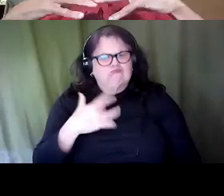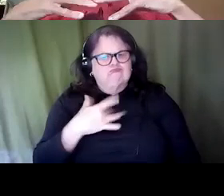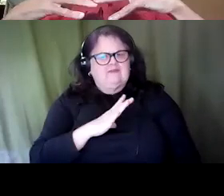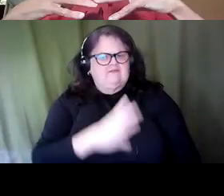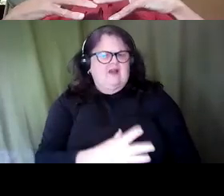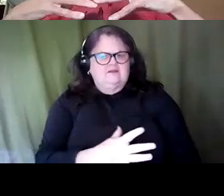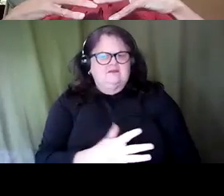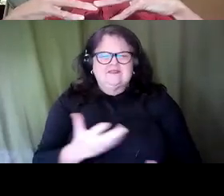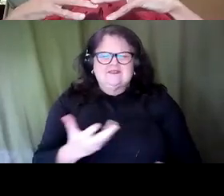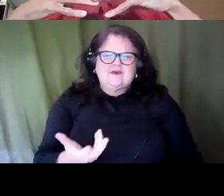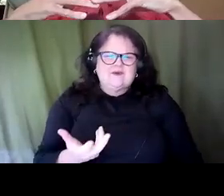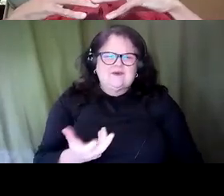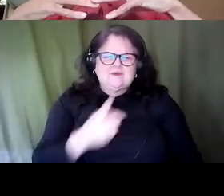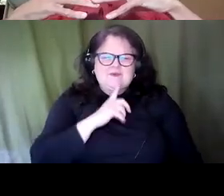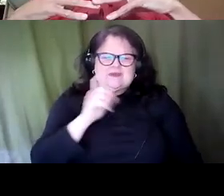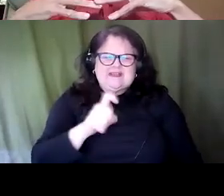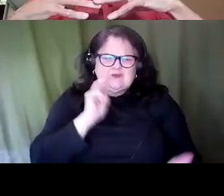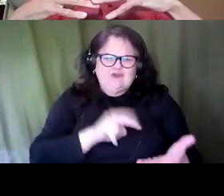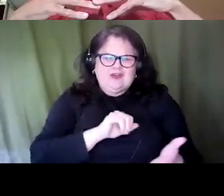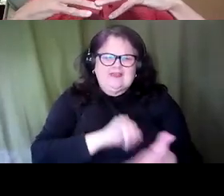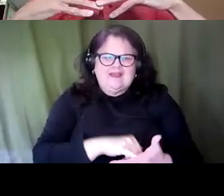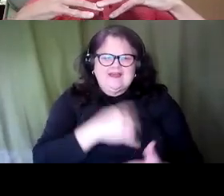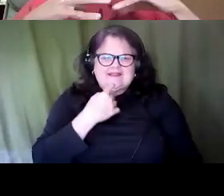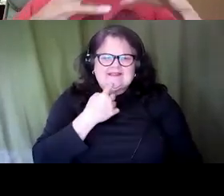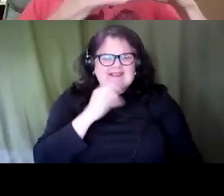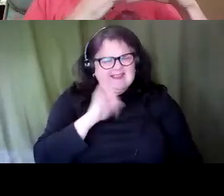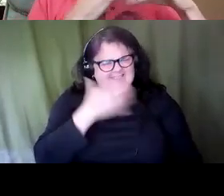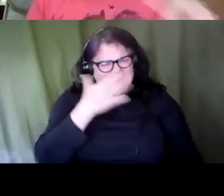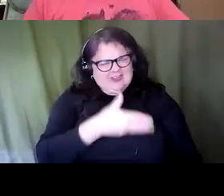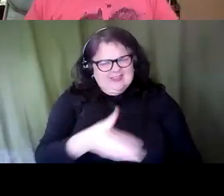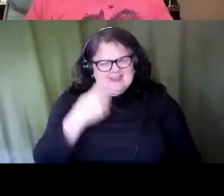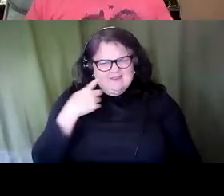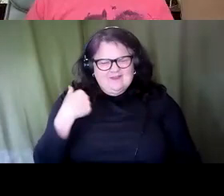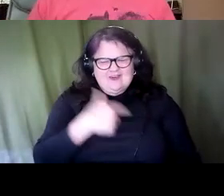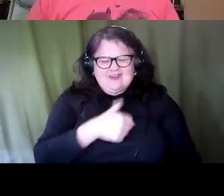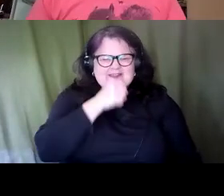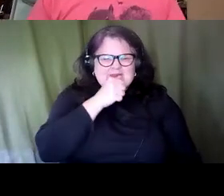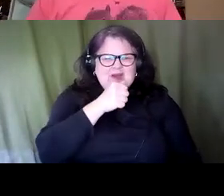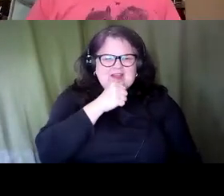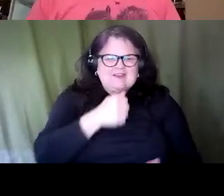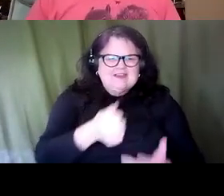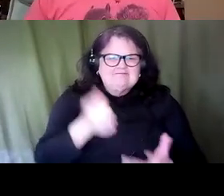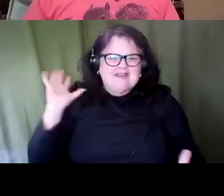so really, like, we need to look at that and just be like, is this a good thing for us, this private accumulation?